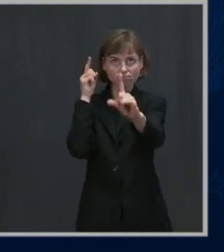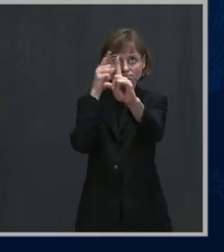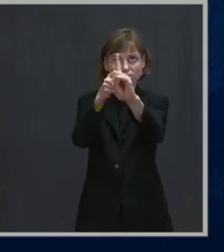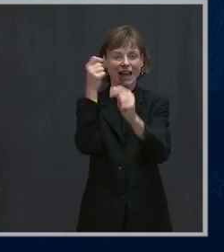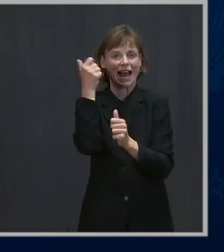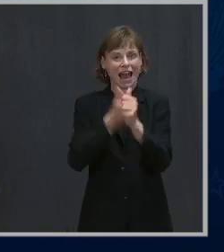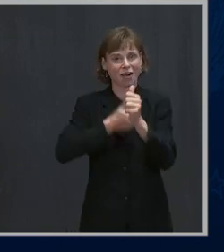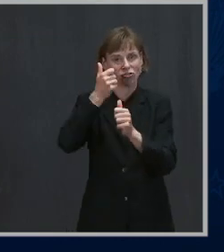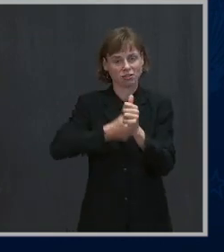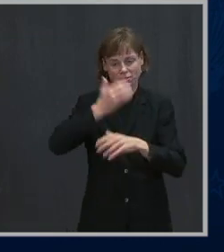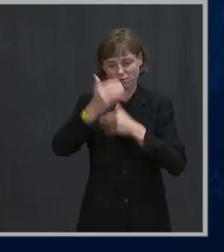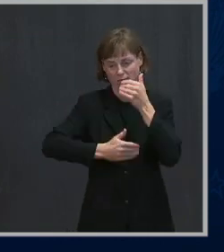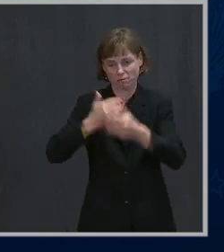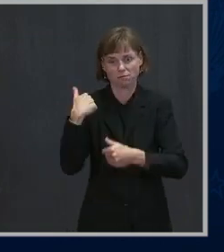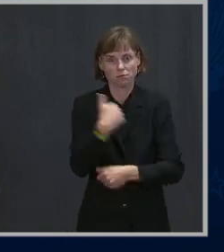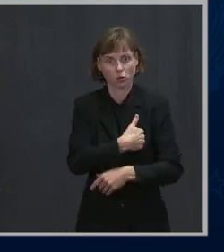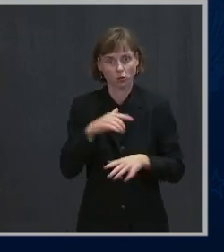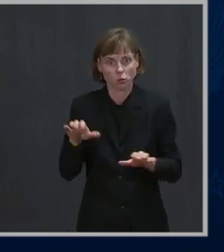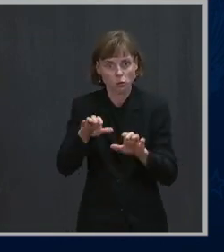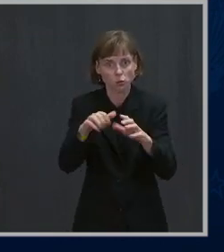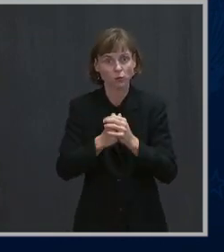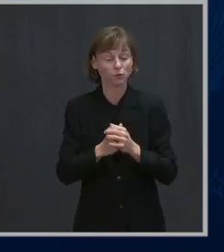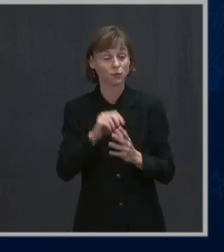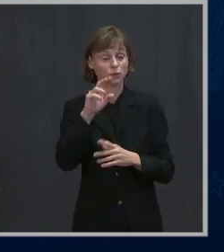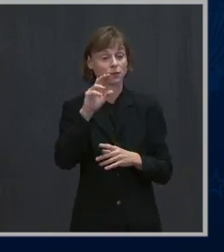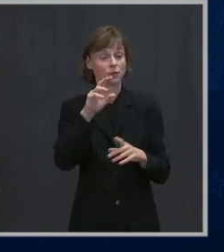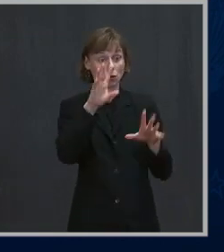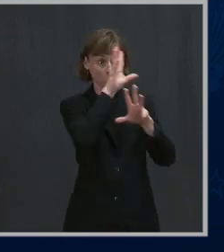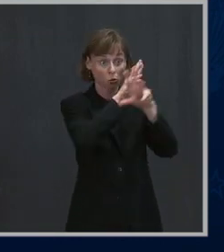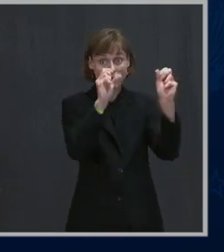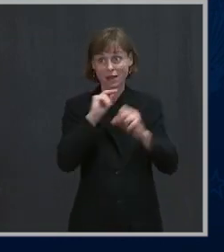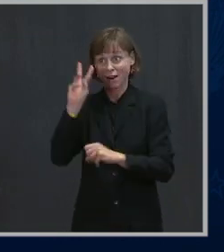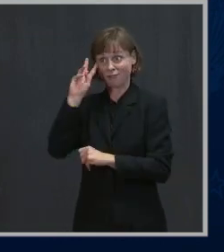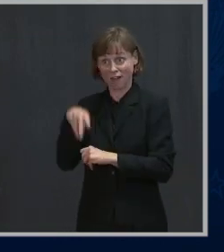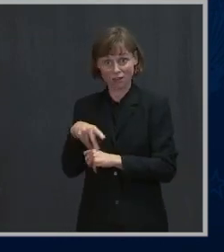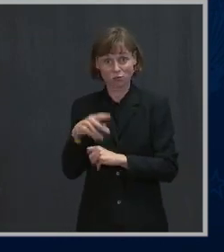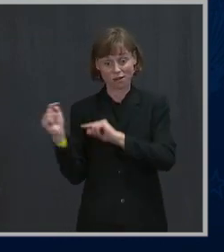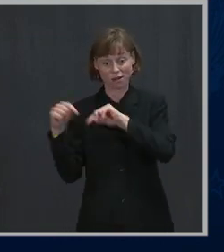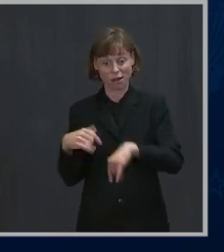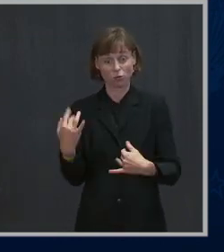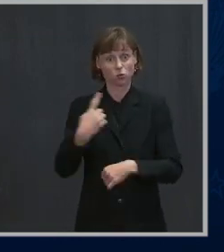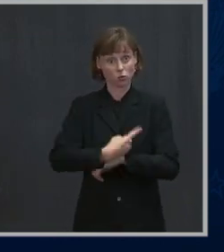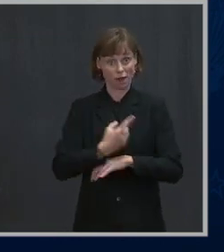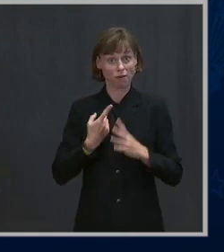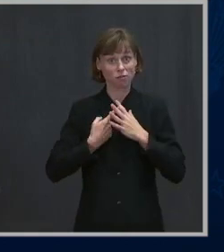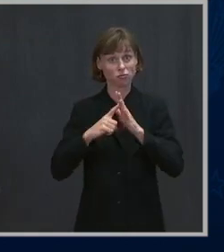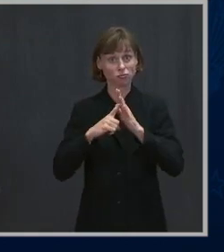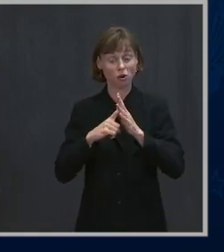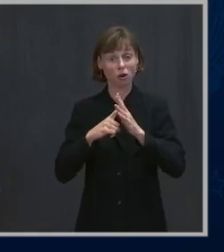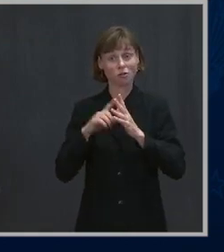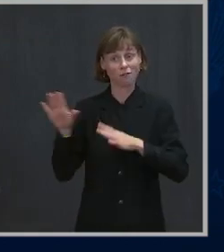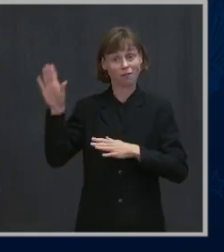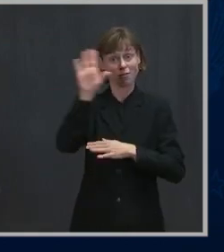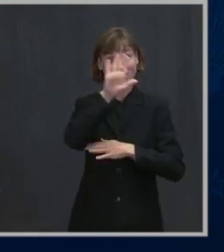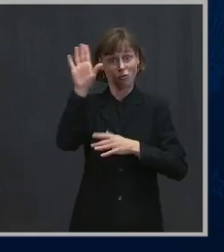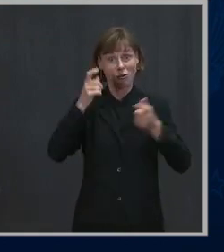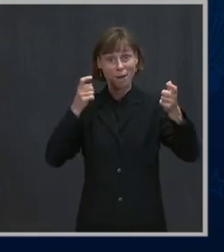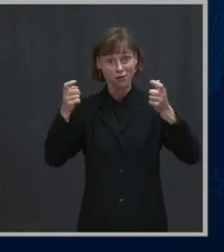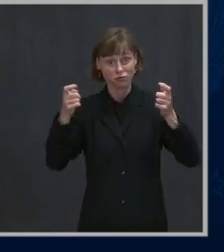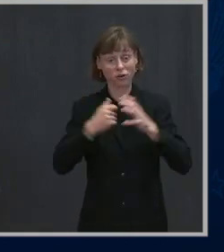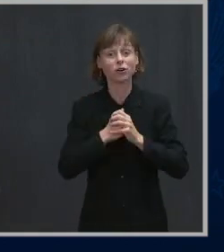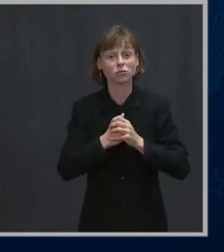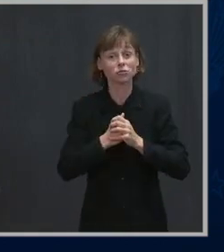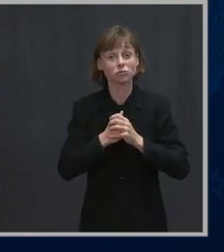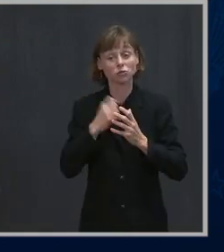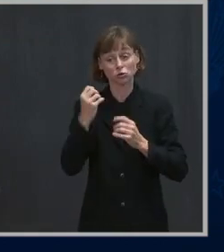vice president paris have come here today at the very start of their administration to make sure we know that we have their